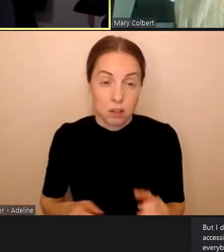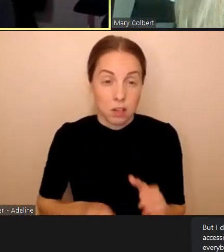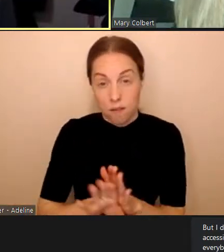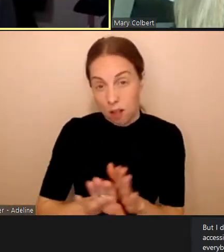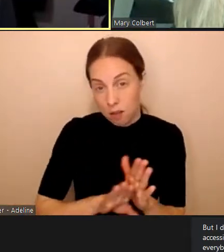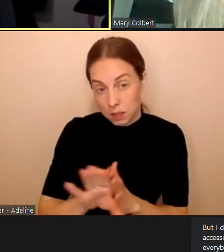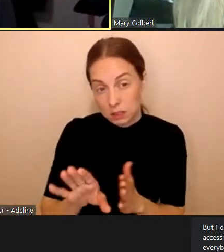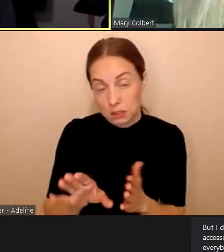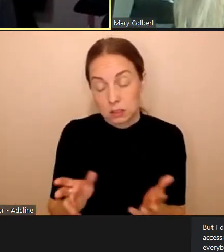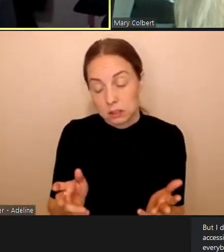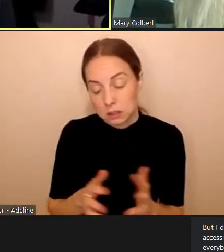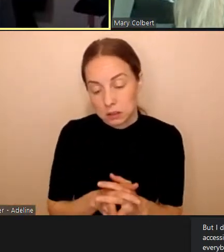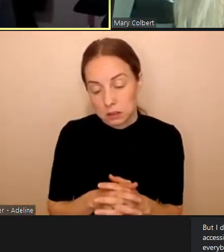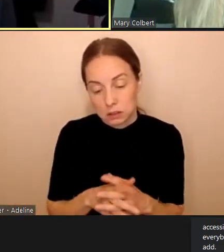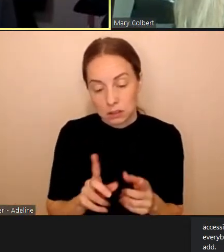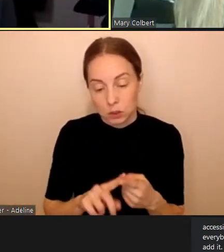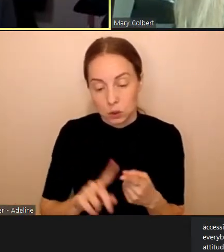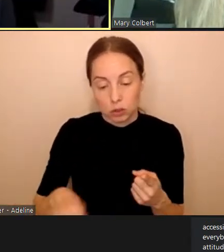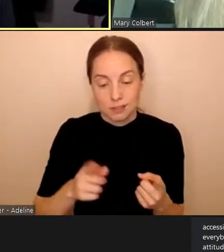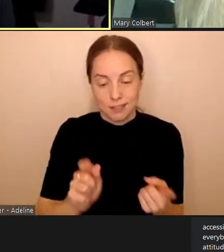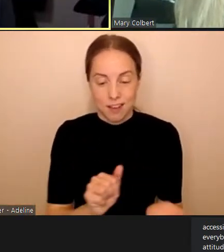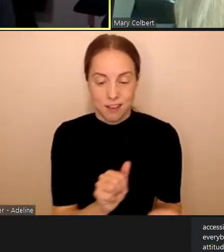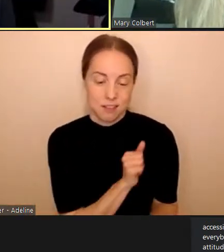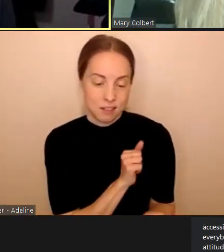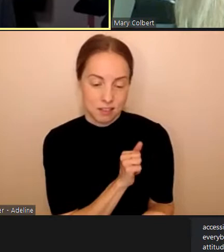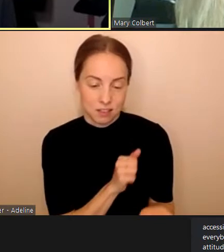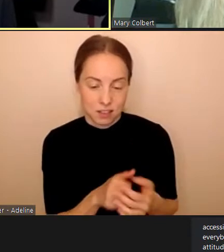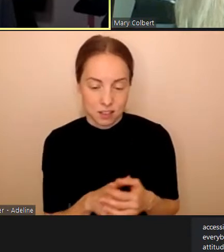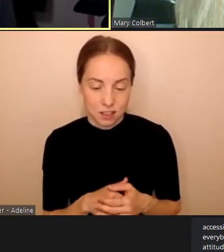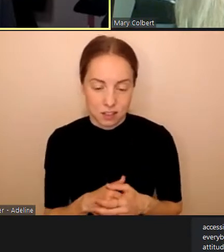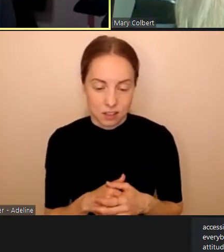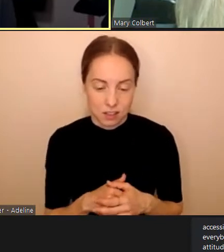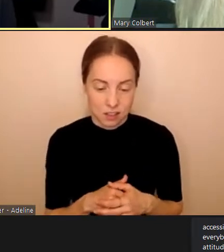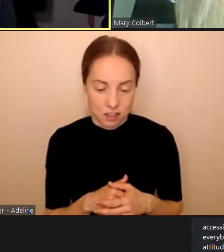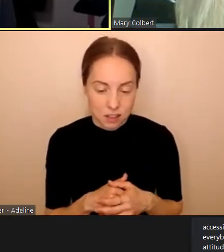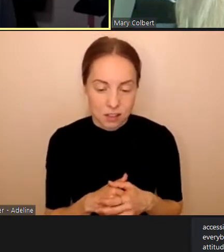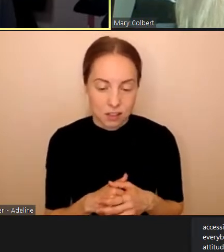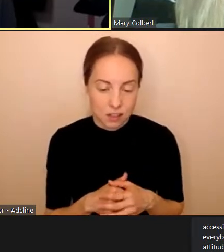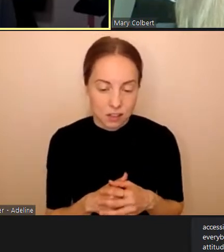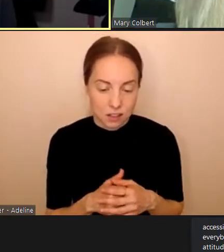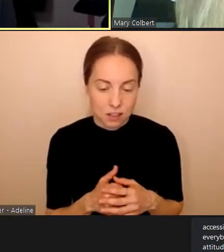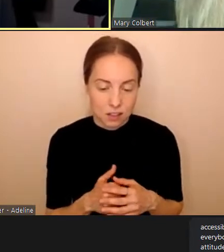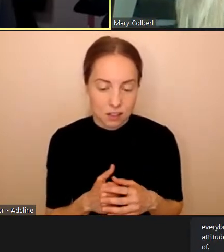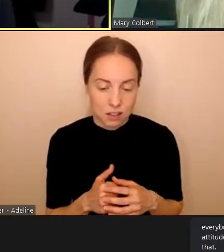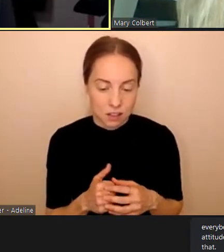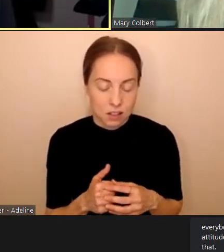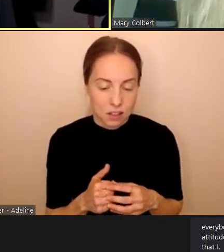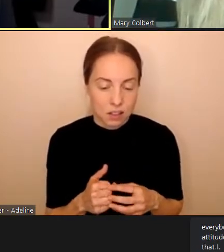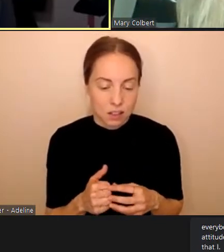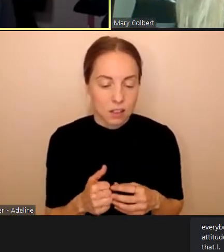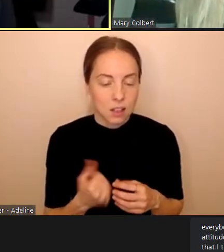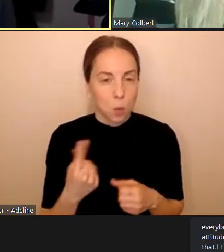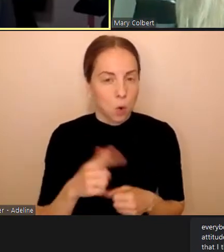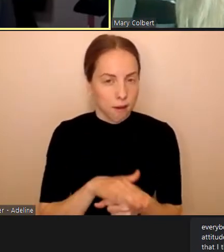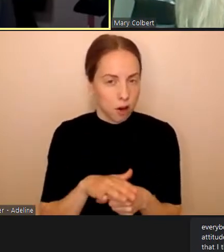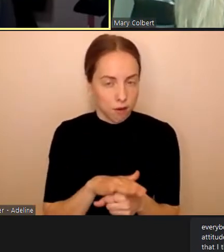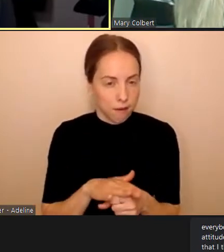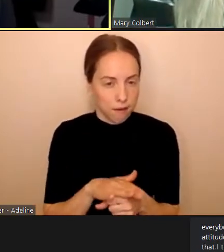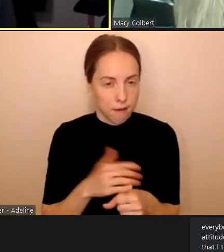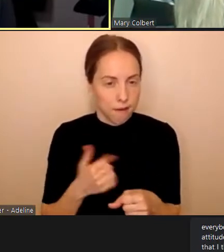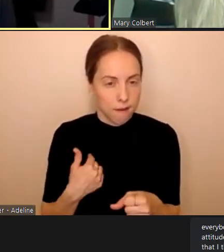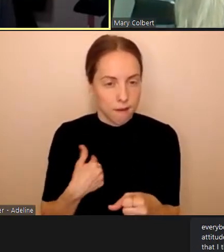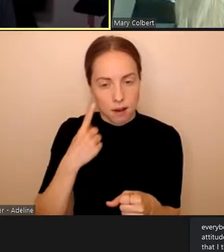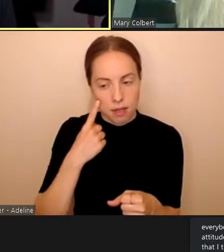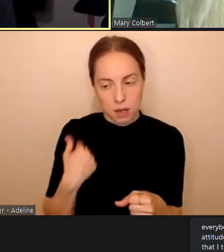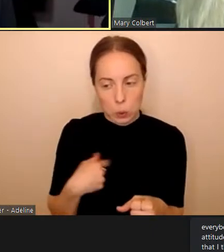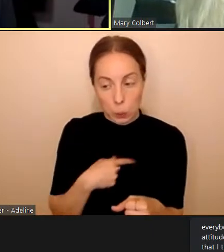developments to just attitude, I'm seeing a lot better. Where an area that I think we really